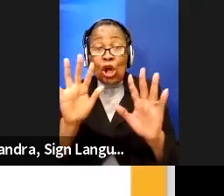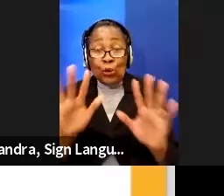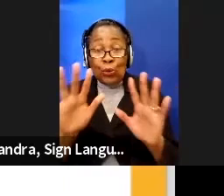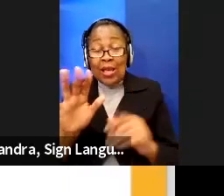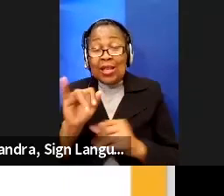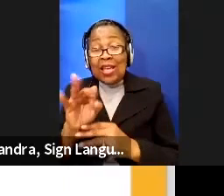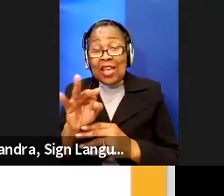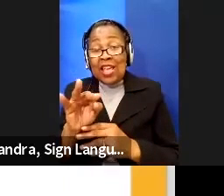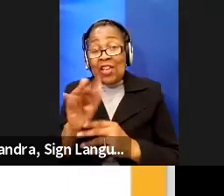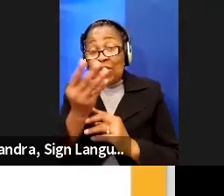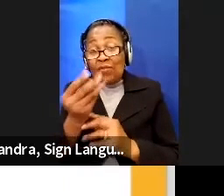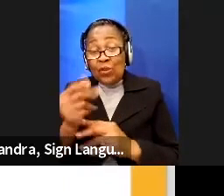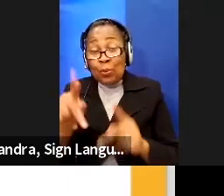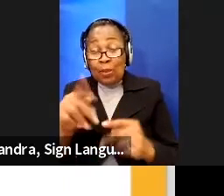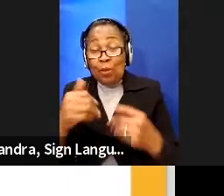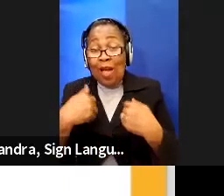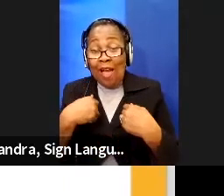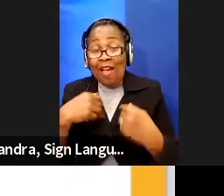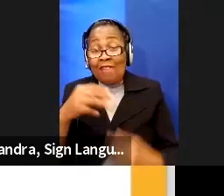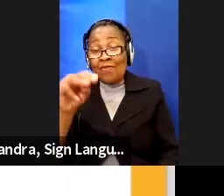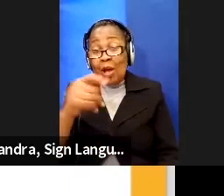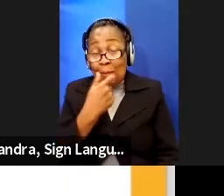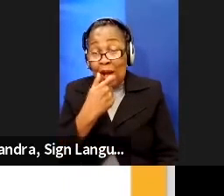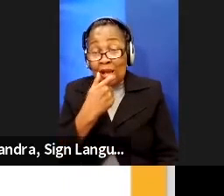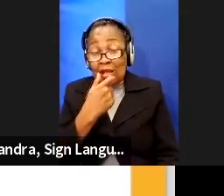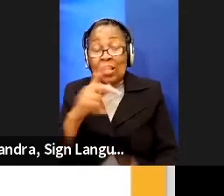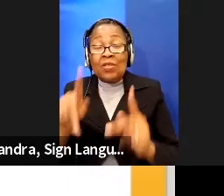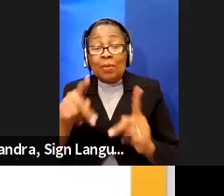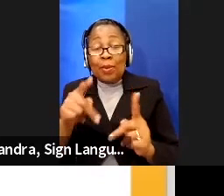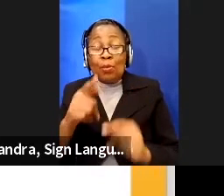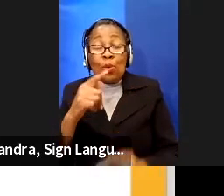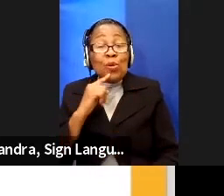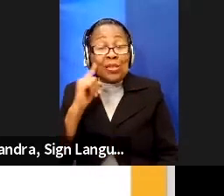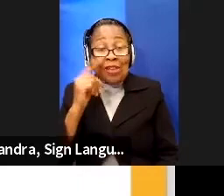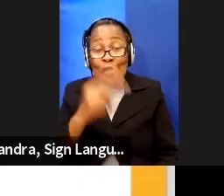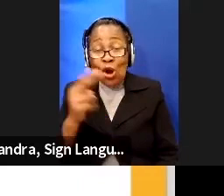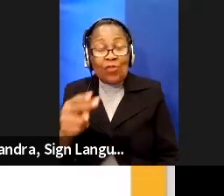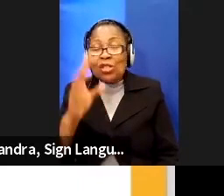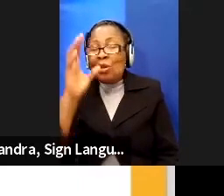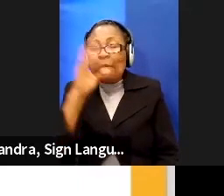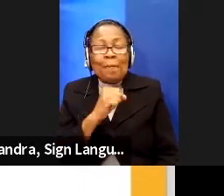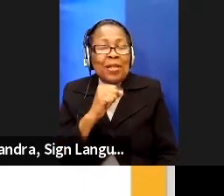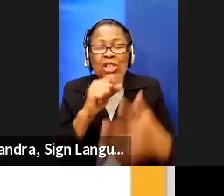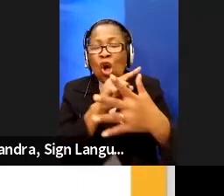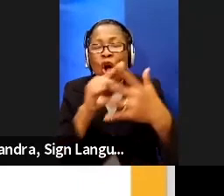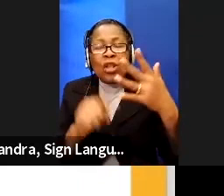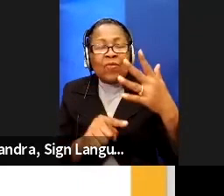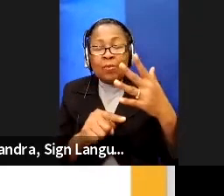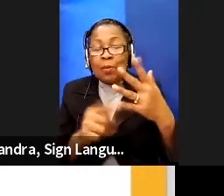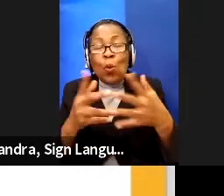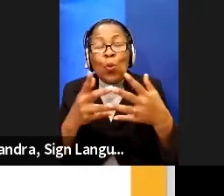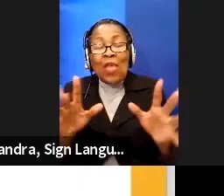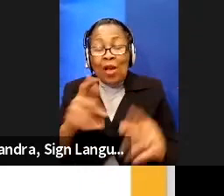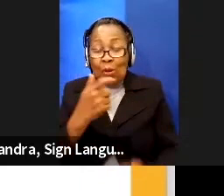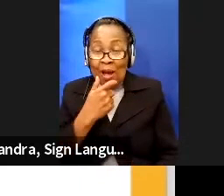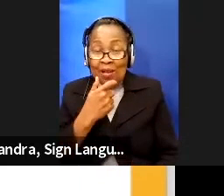people have a mic, then the people that are deaf or hard of hearing are going to miss all of those people that don't have a mic. So think about that